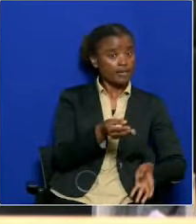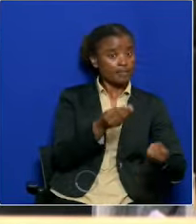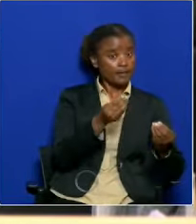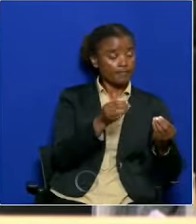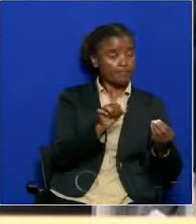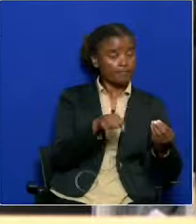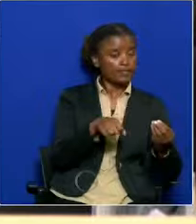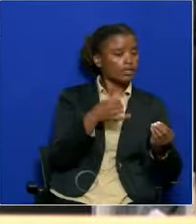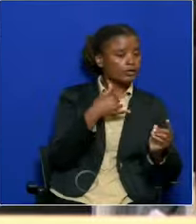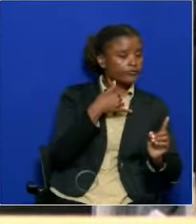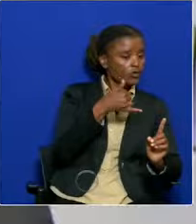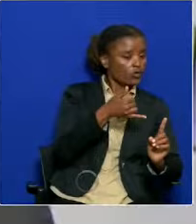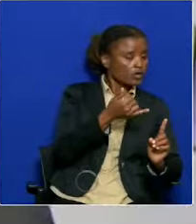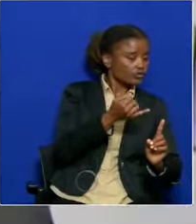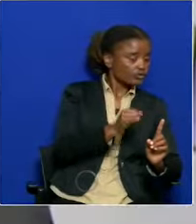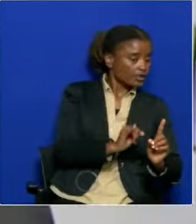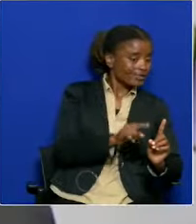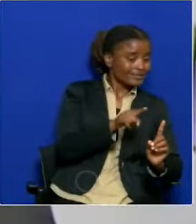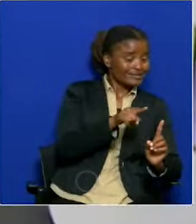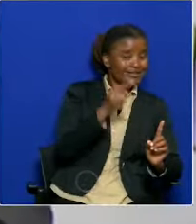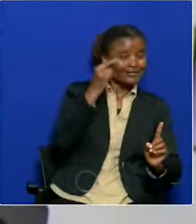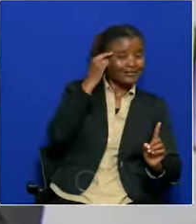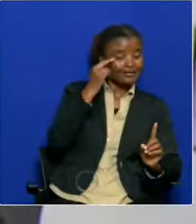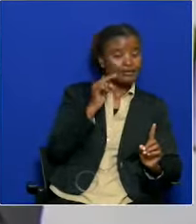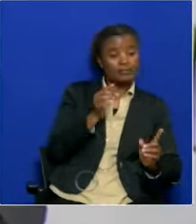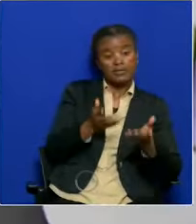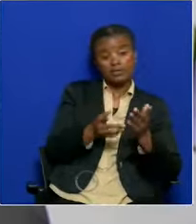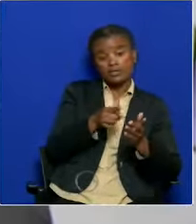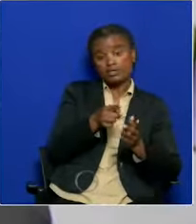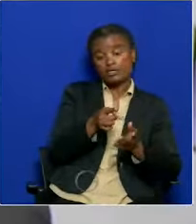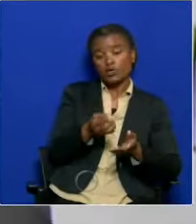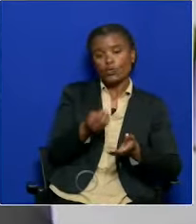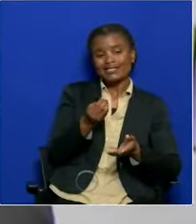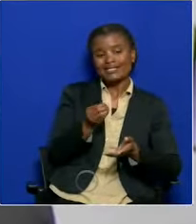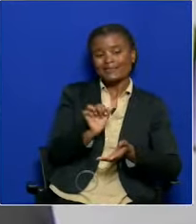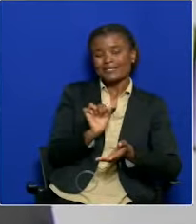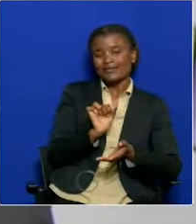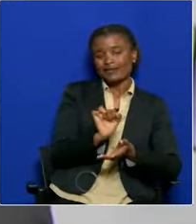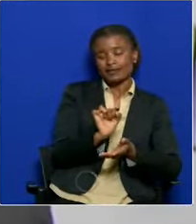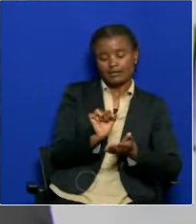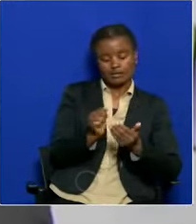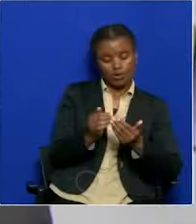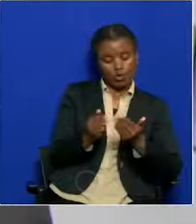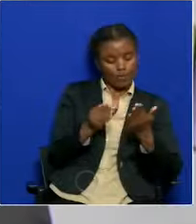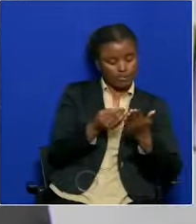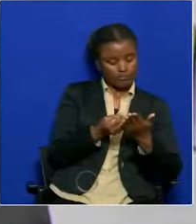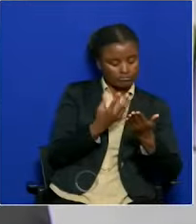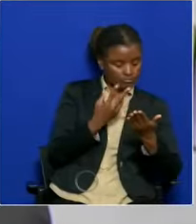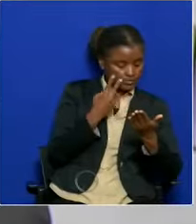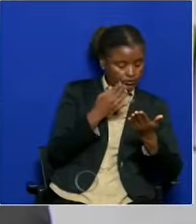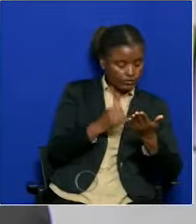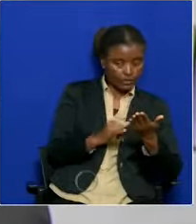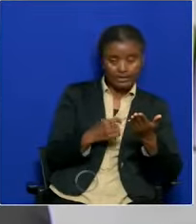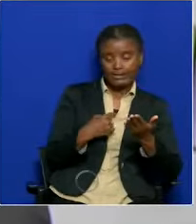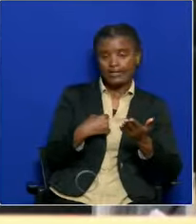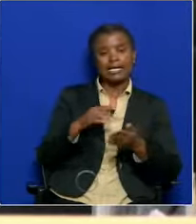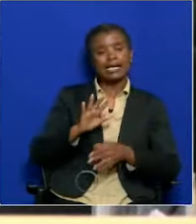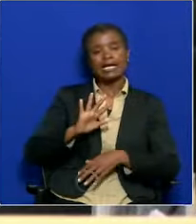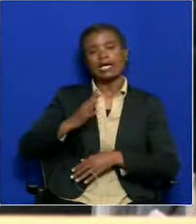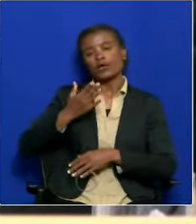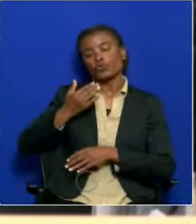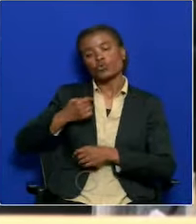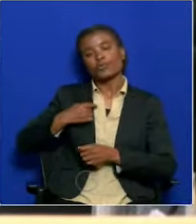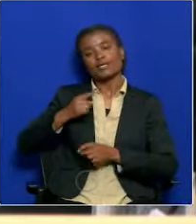his WhatsApp. And thank him, yes. No, I'm not saying he was opening. I don't know. I can't remember. General, I